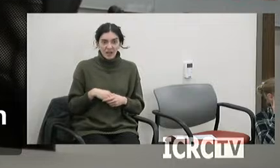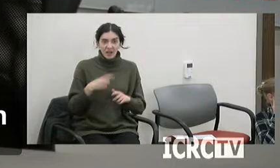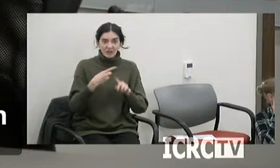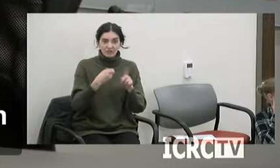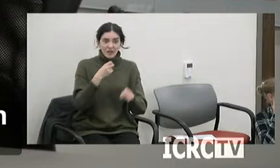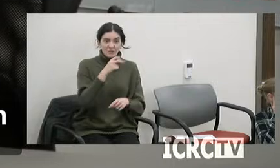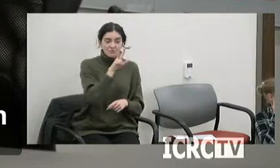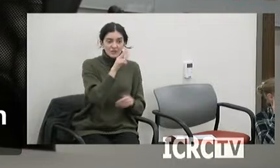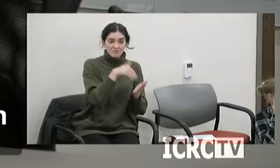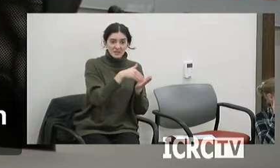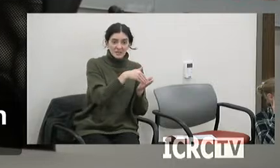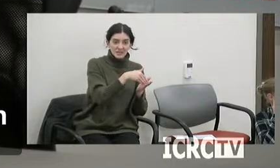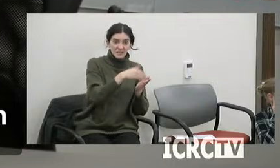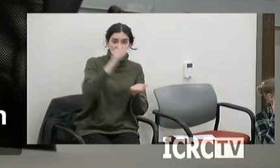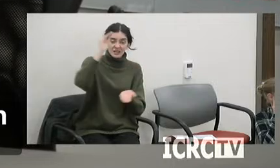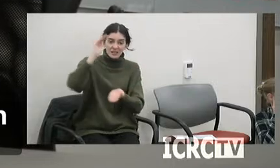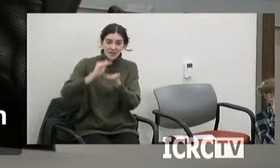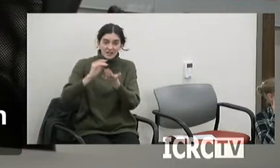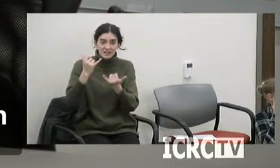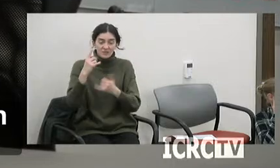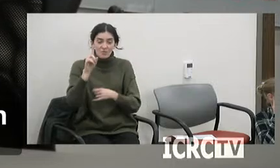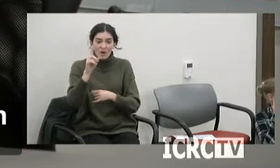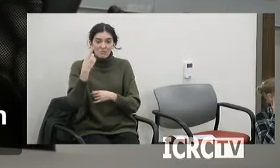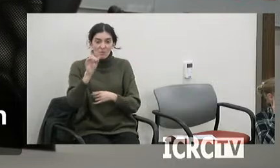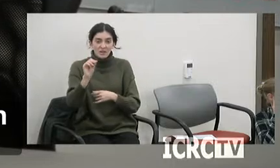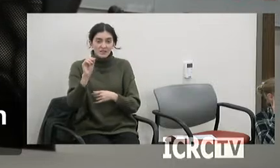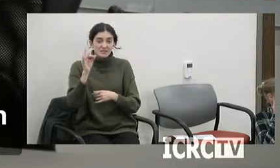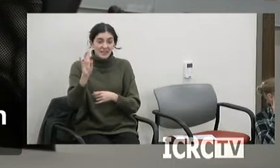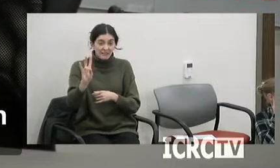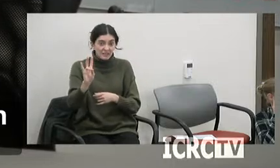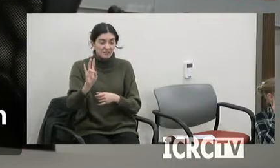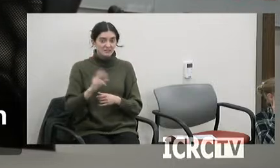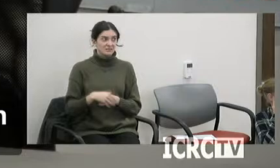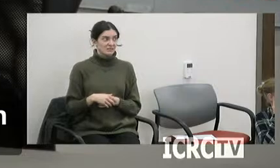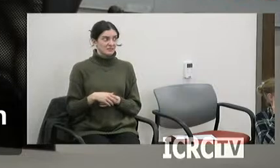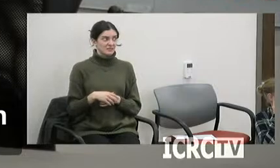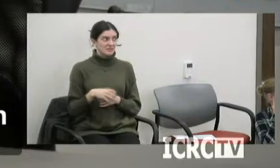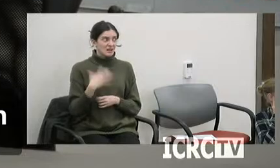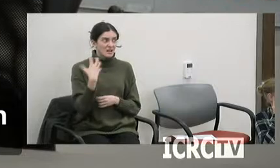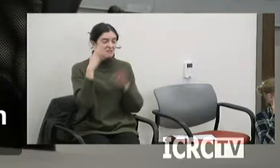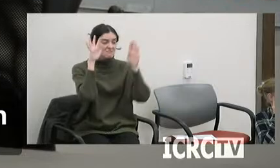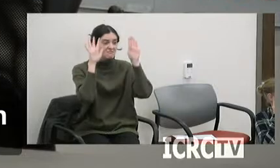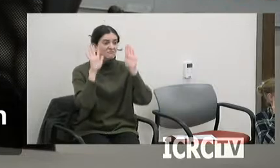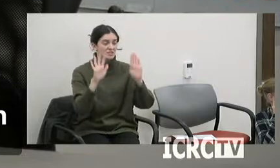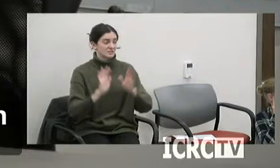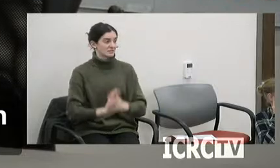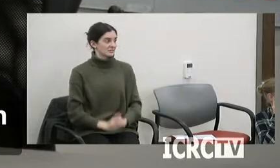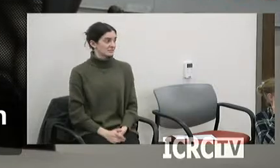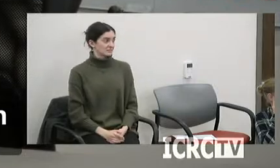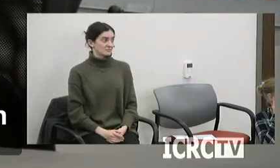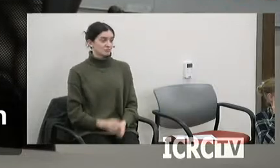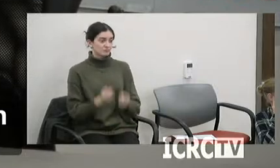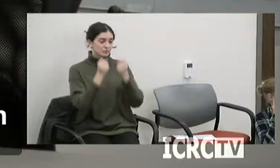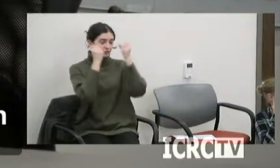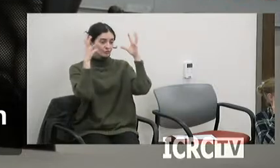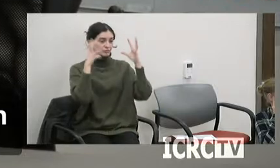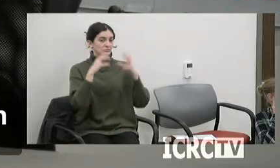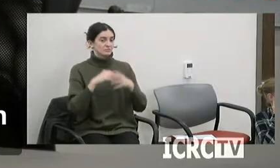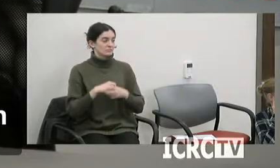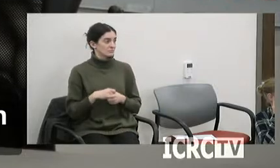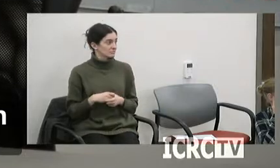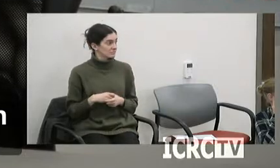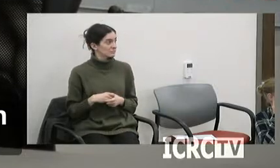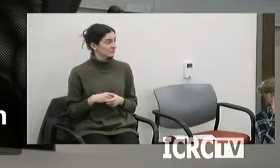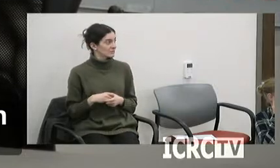1.7 in C&I is astonishing, actually, to me. So